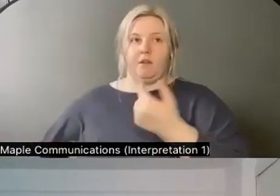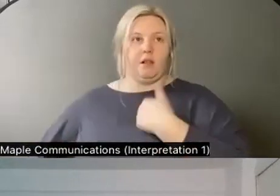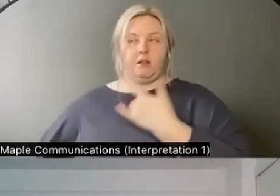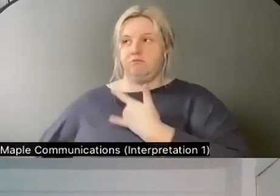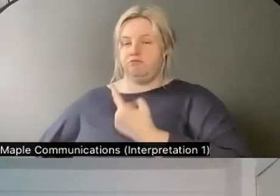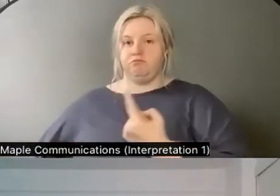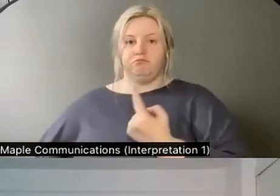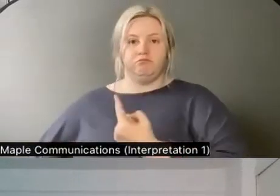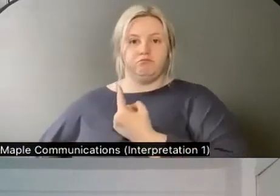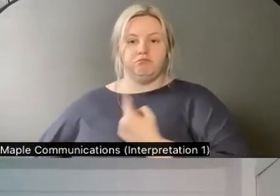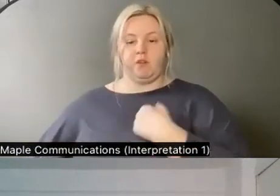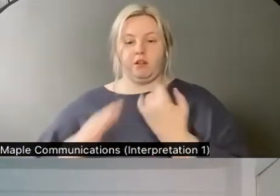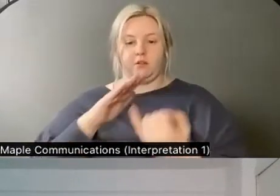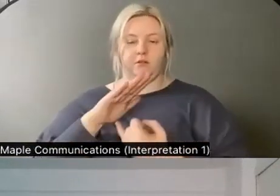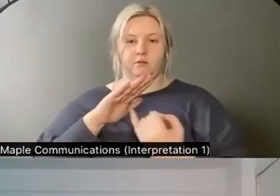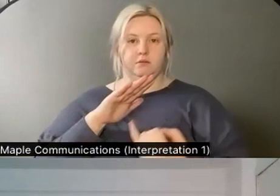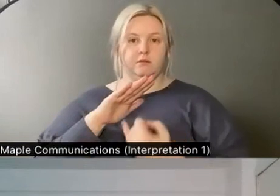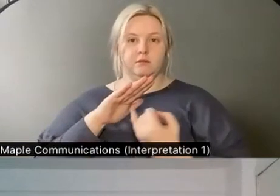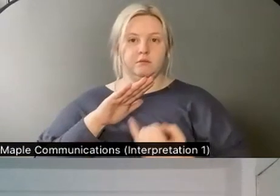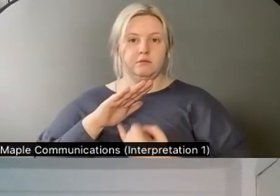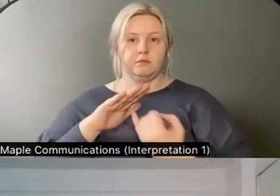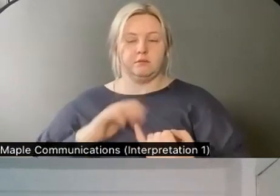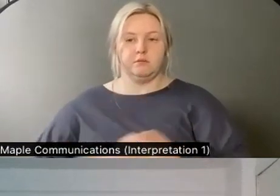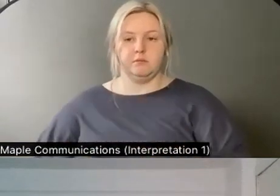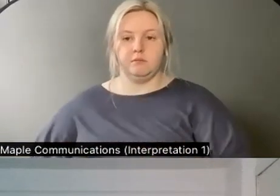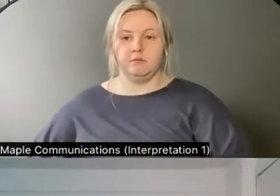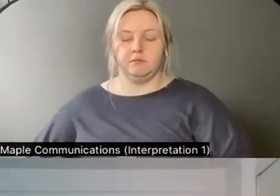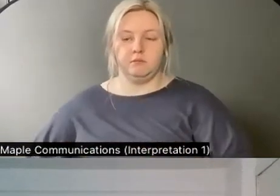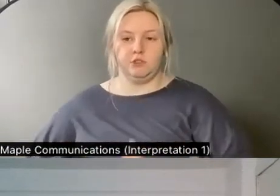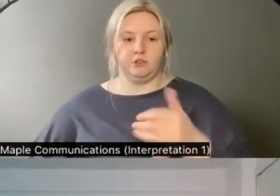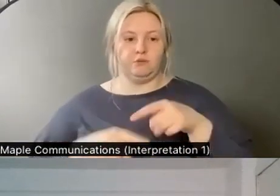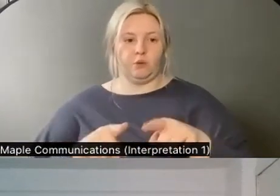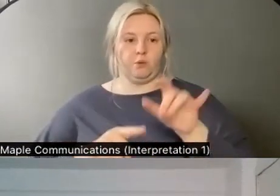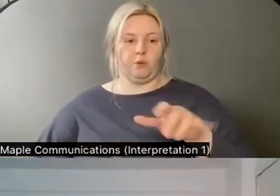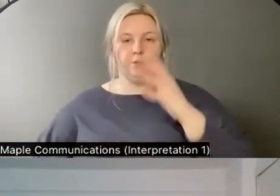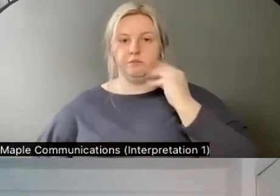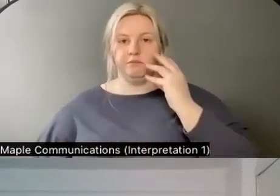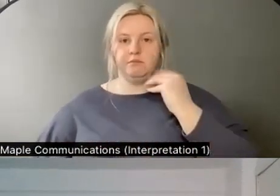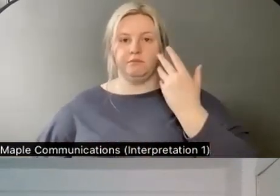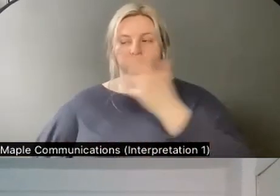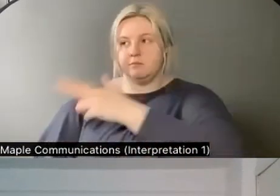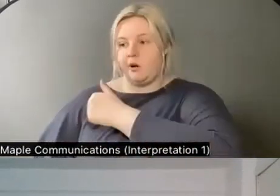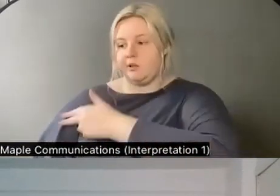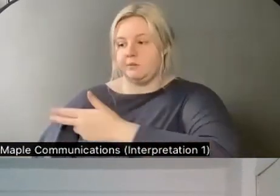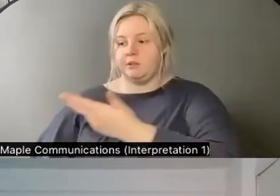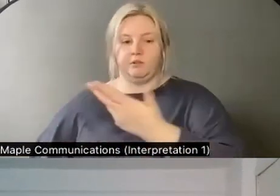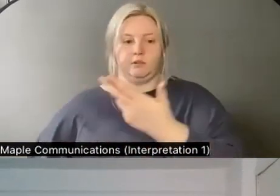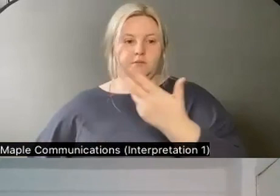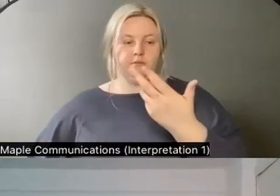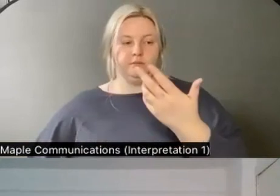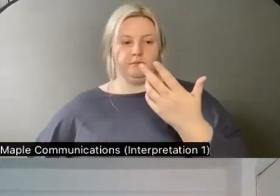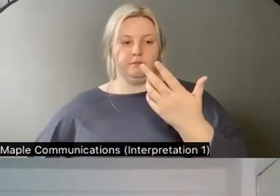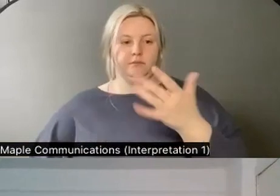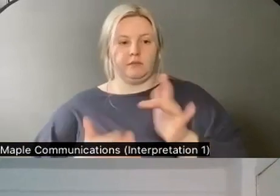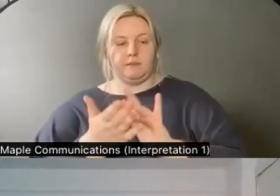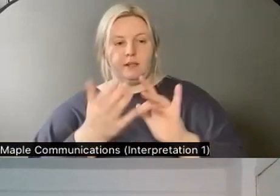like isolating people just to this institution where they constantly experience medical ableism. It just